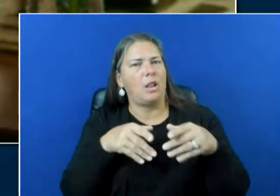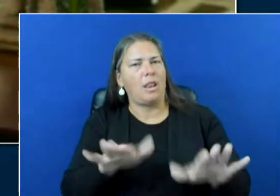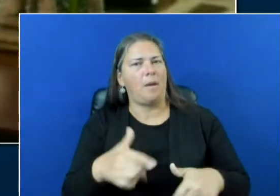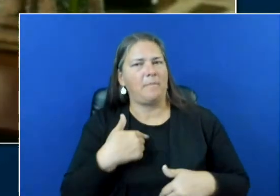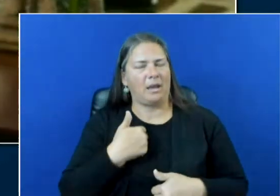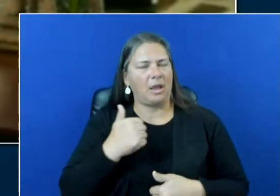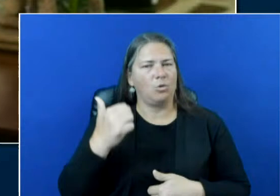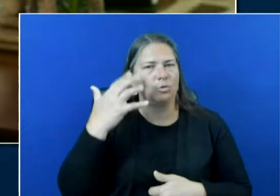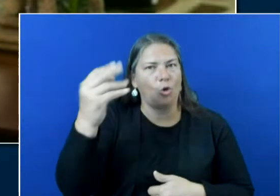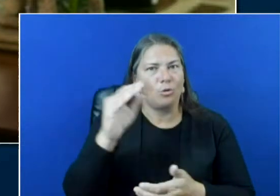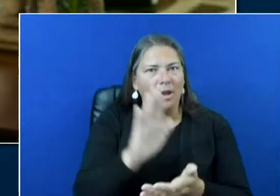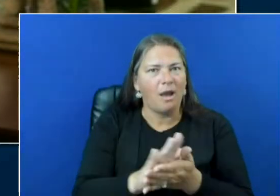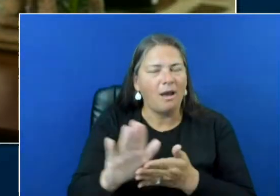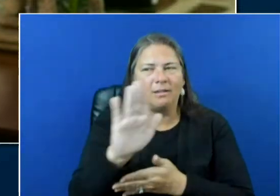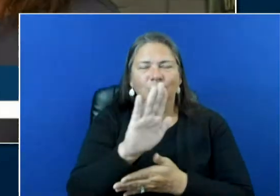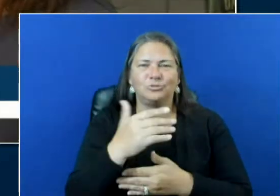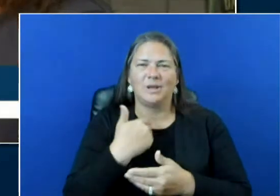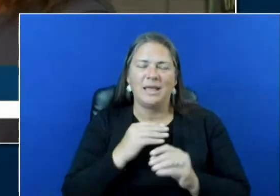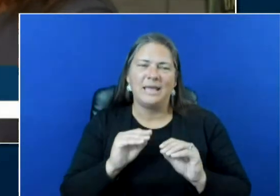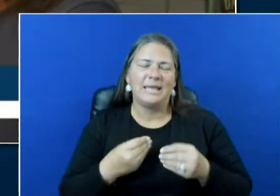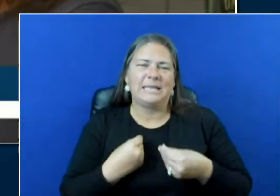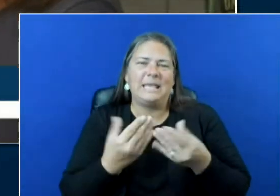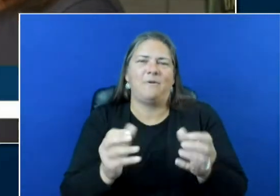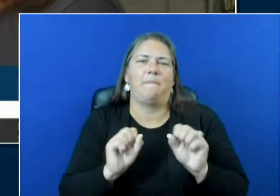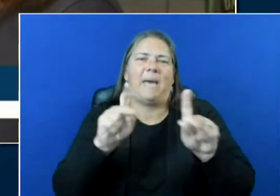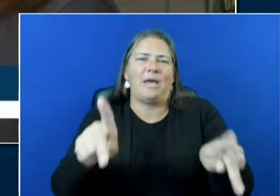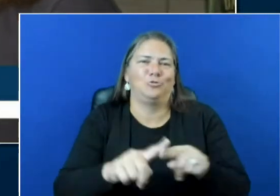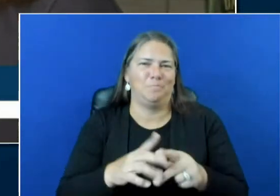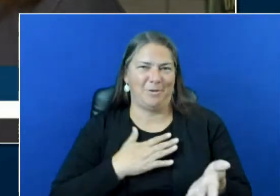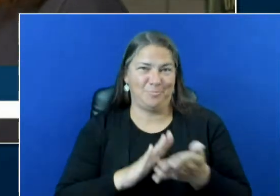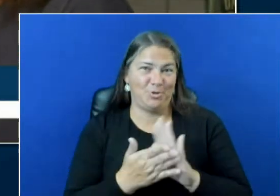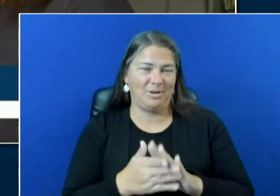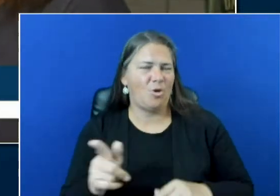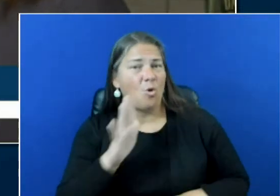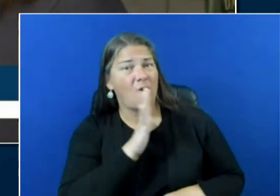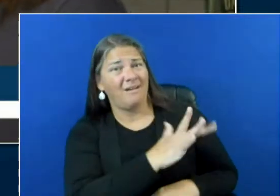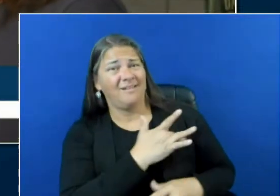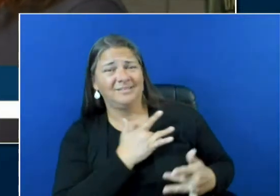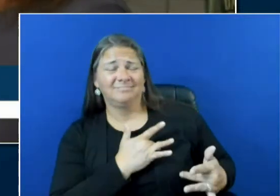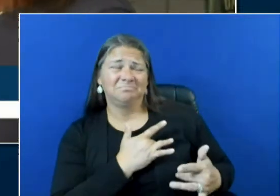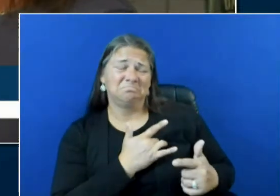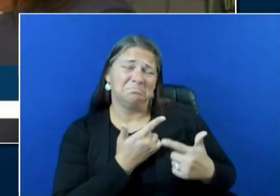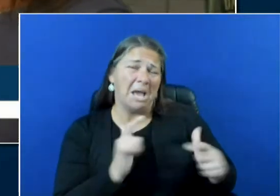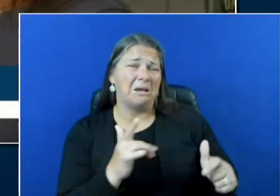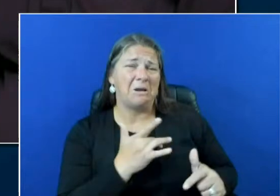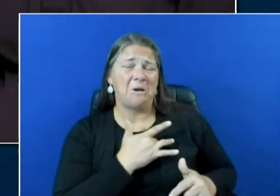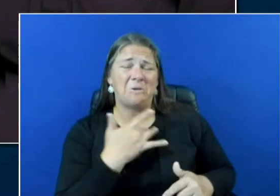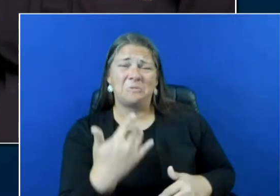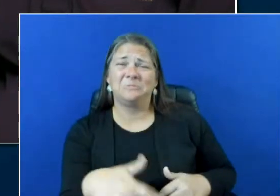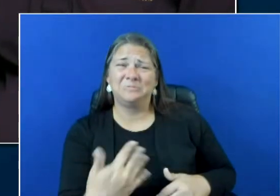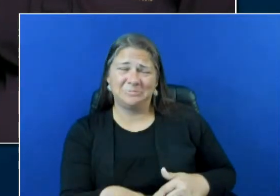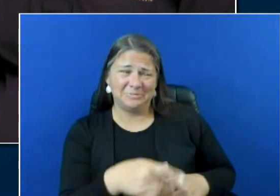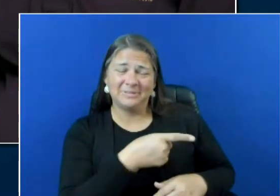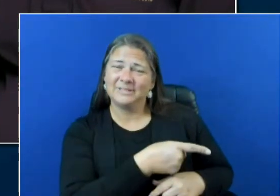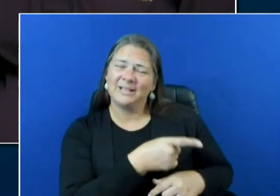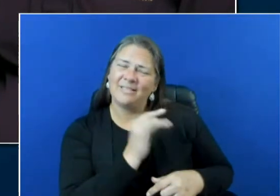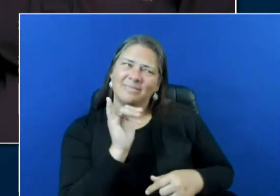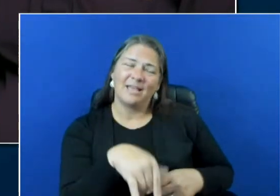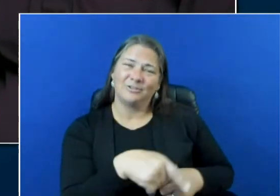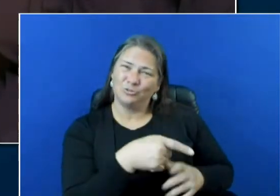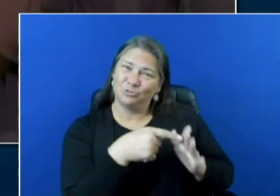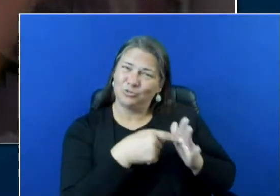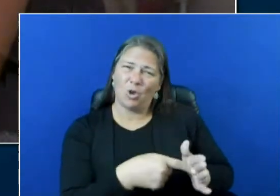be able to give back to my community. She has a big heart, and I think this just shows another step